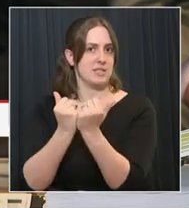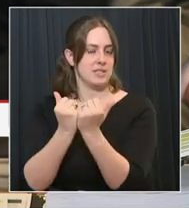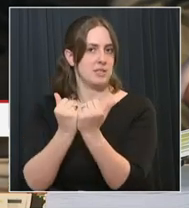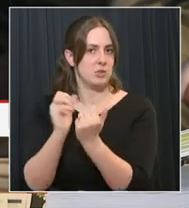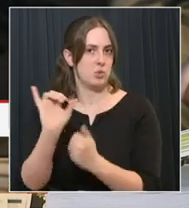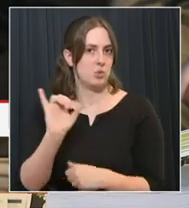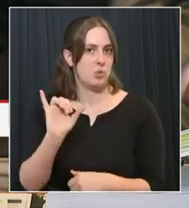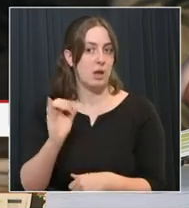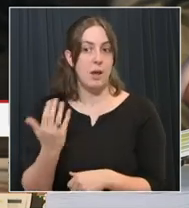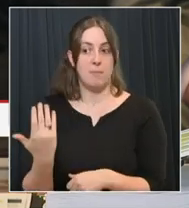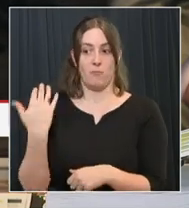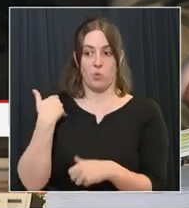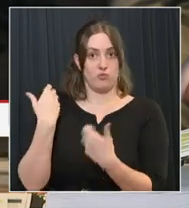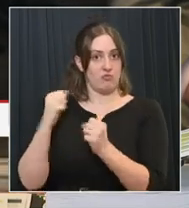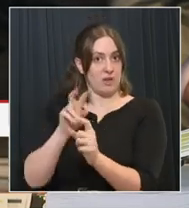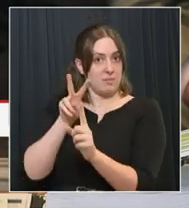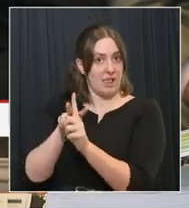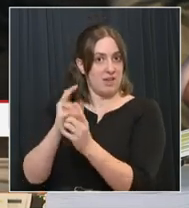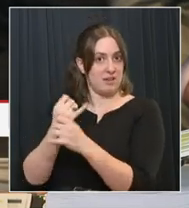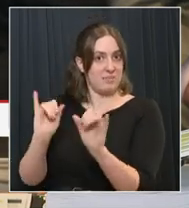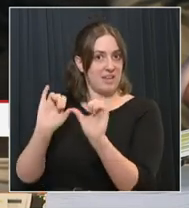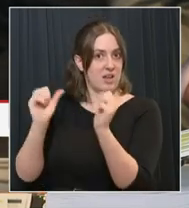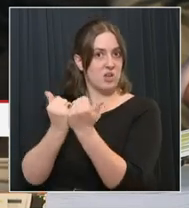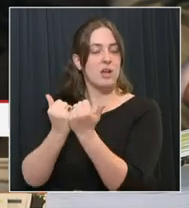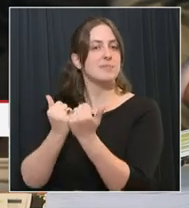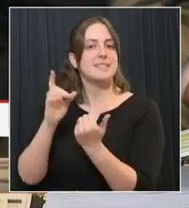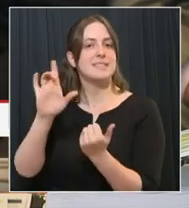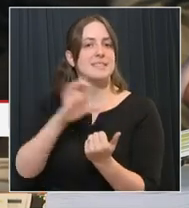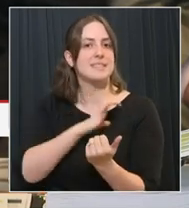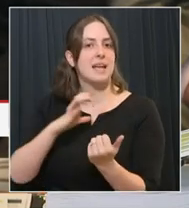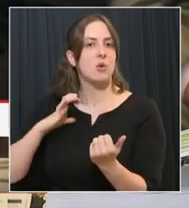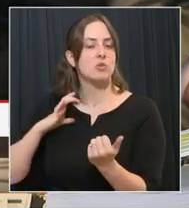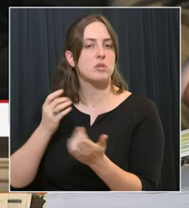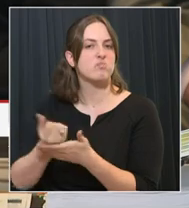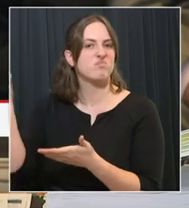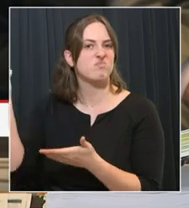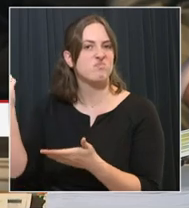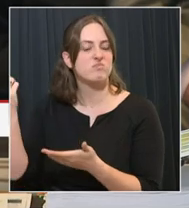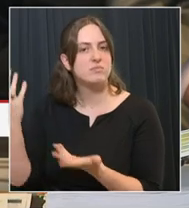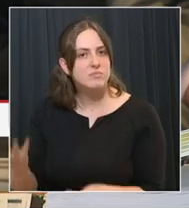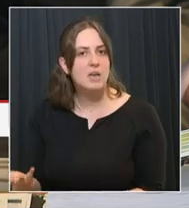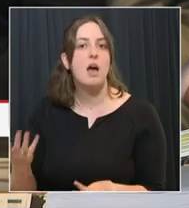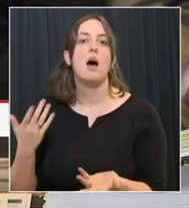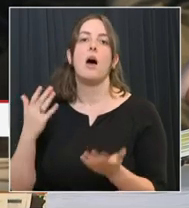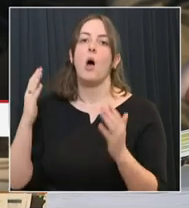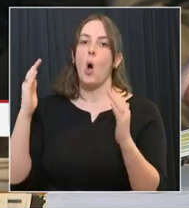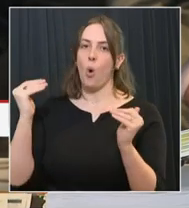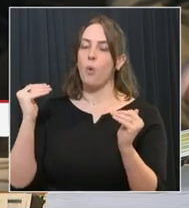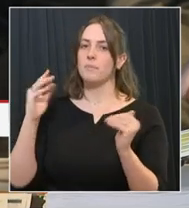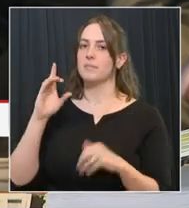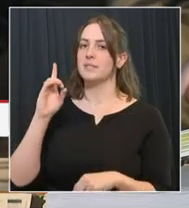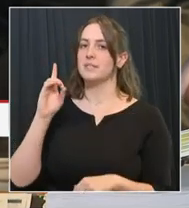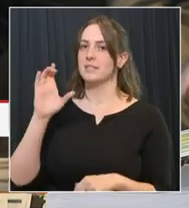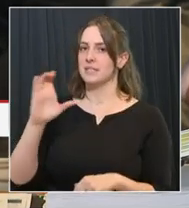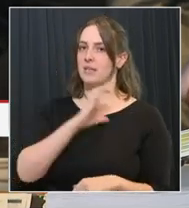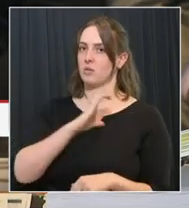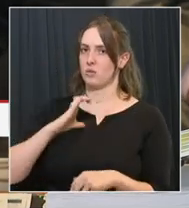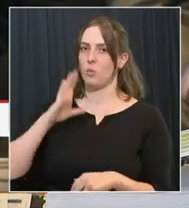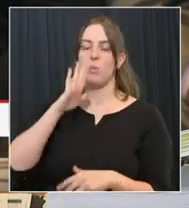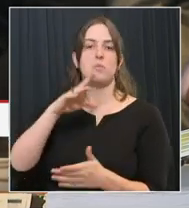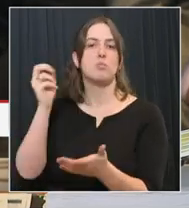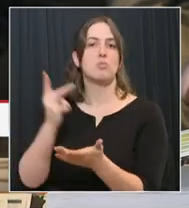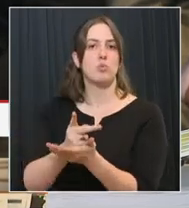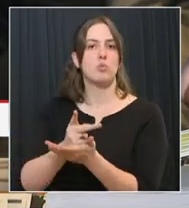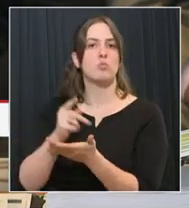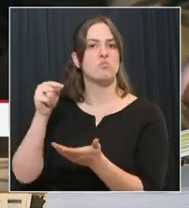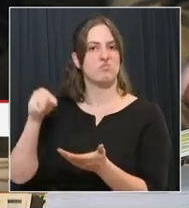that the council maintains this policy expansion with this budget.